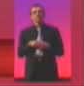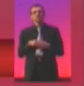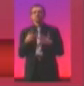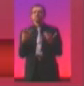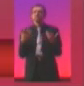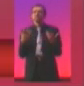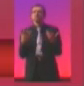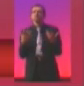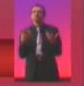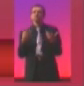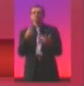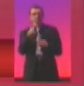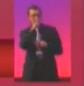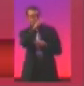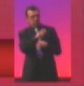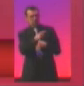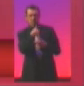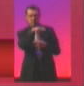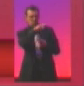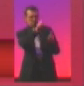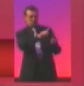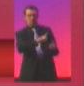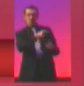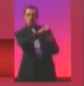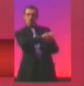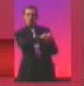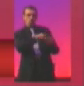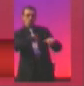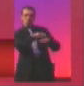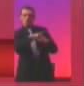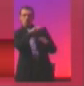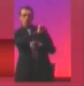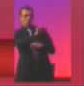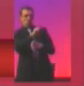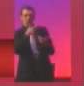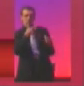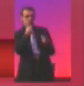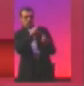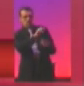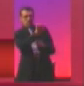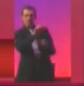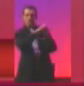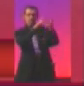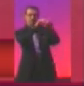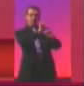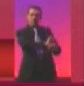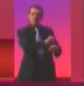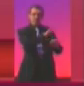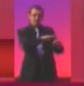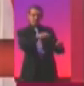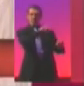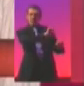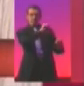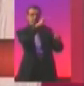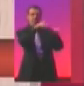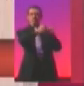What do I say to a kid in my constituency whose parents are struggling to make ends meet, when he sees people in the